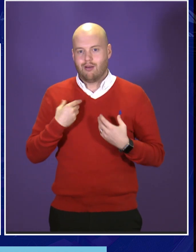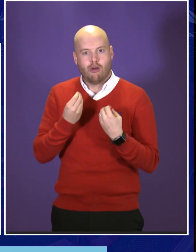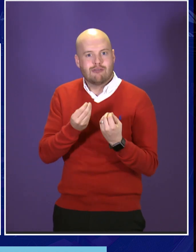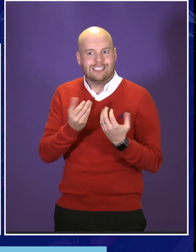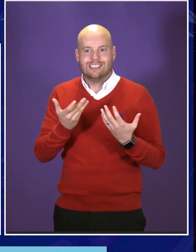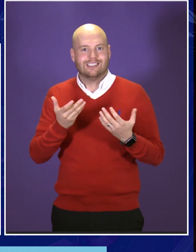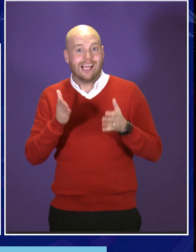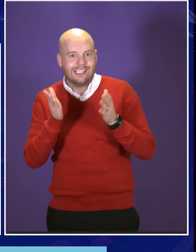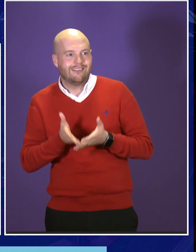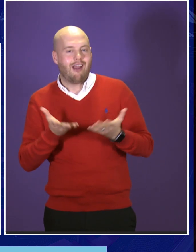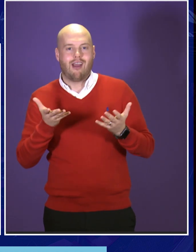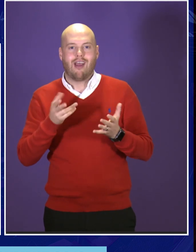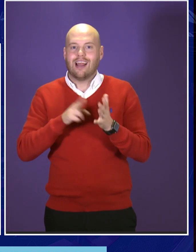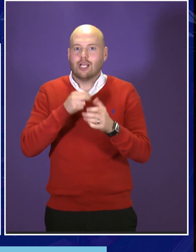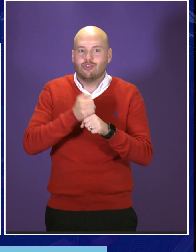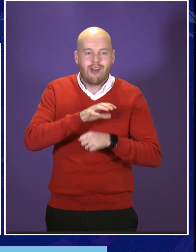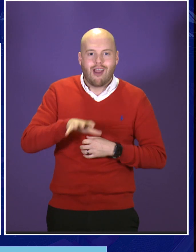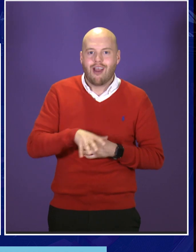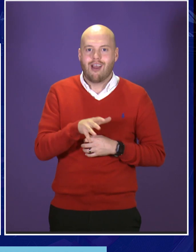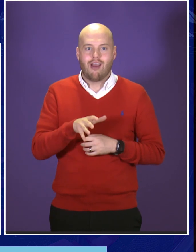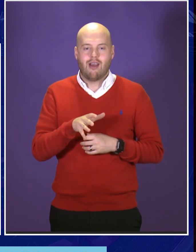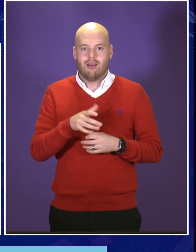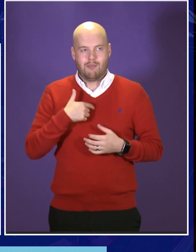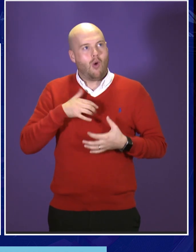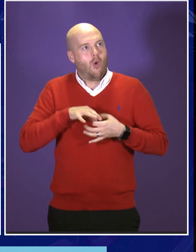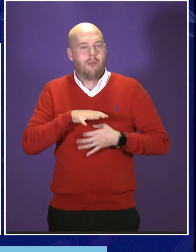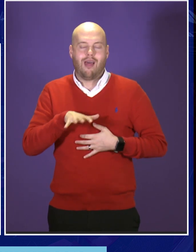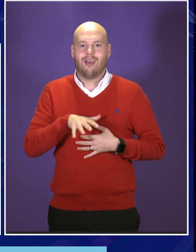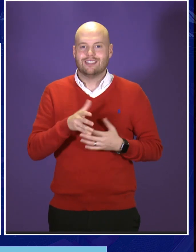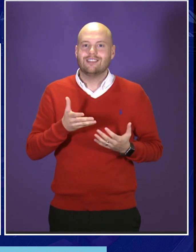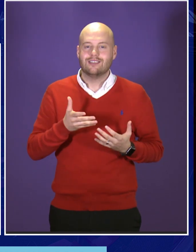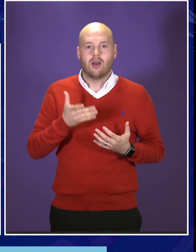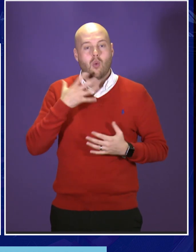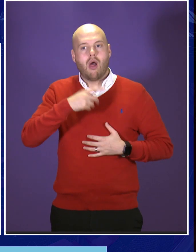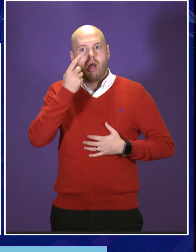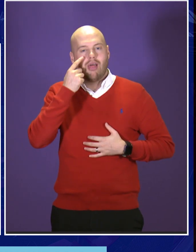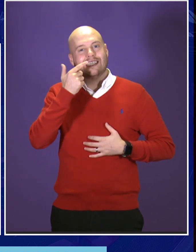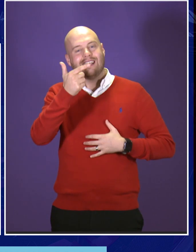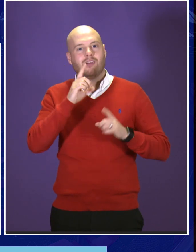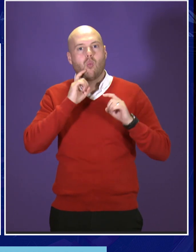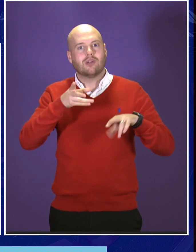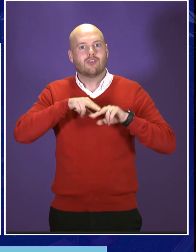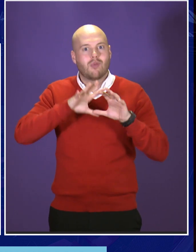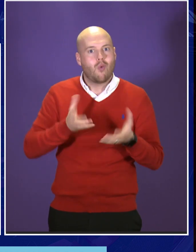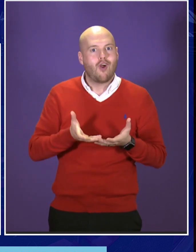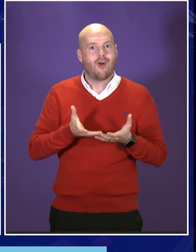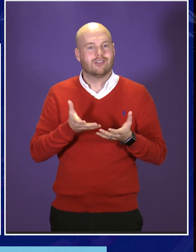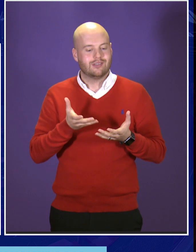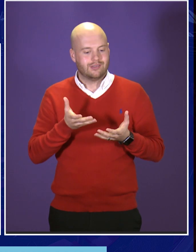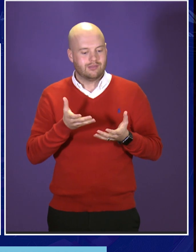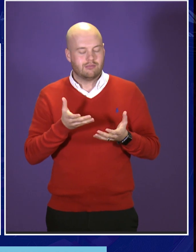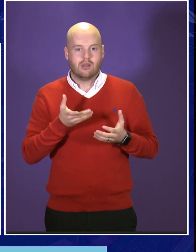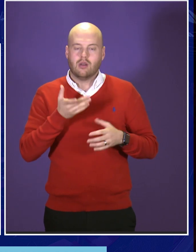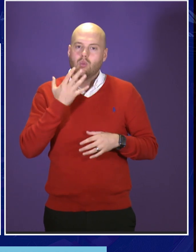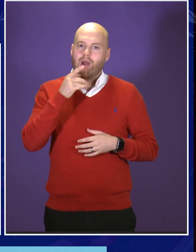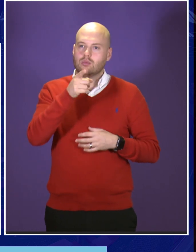India. To Nigeria, my homeland. One or maybe all of the 7 wonders of the world. When you explore different places, you have the chance to